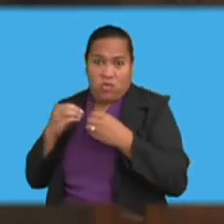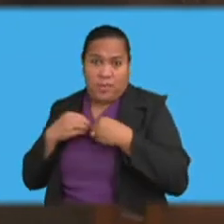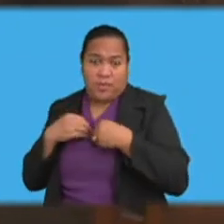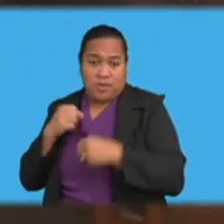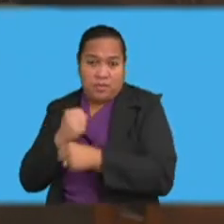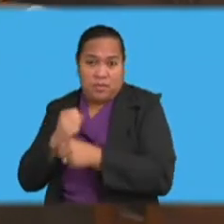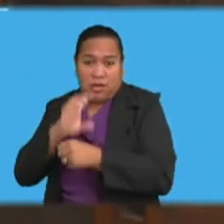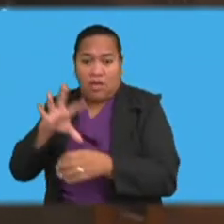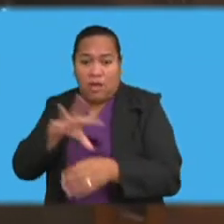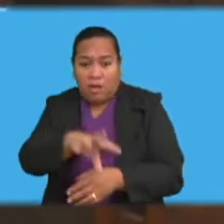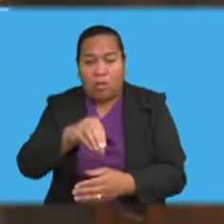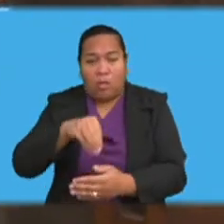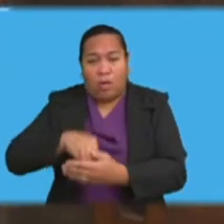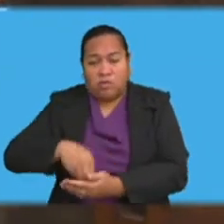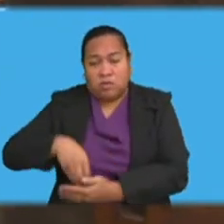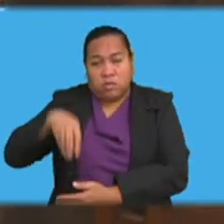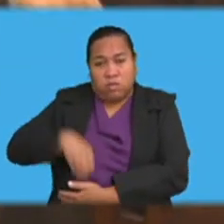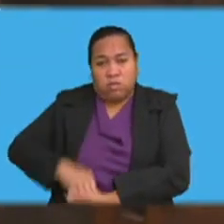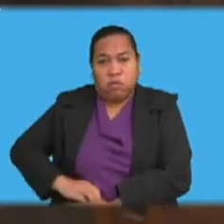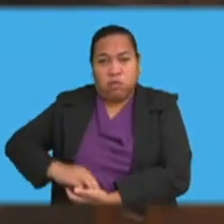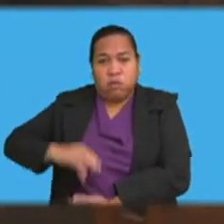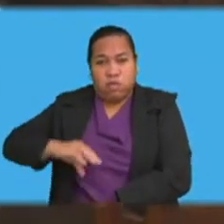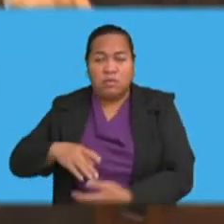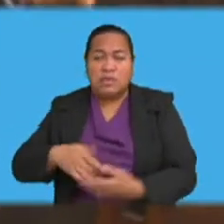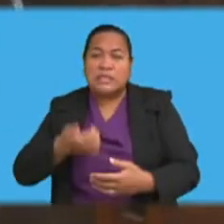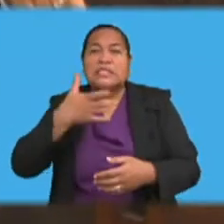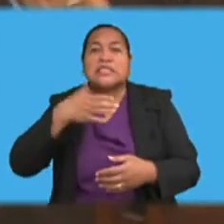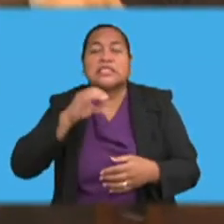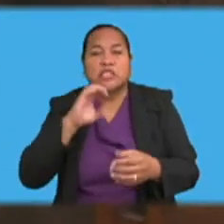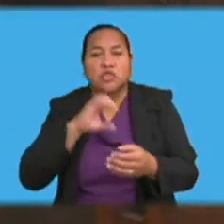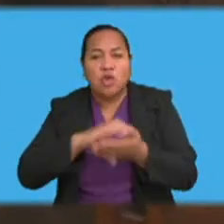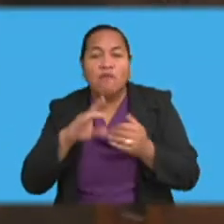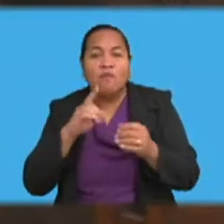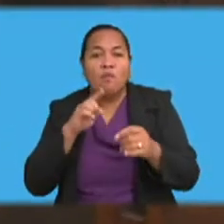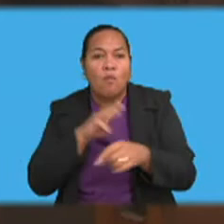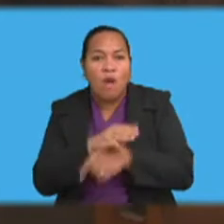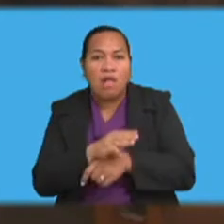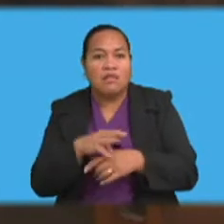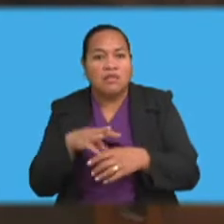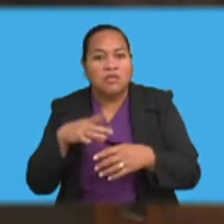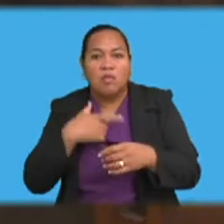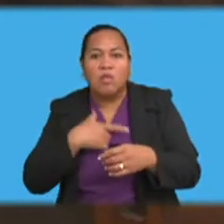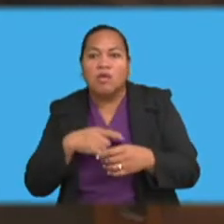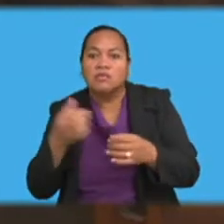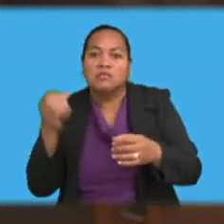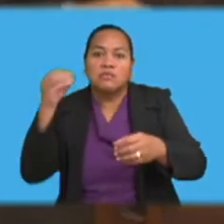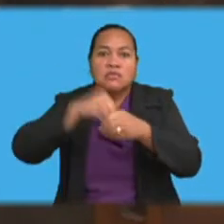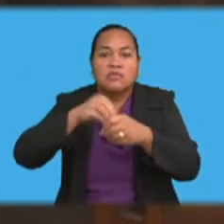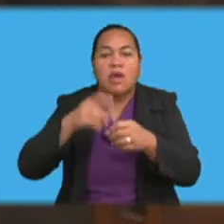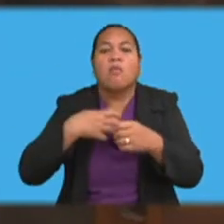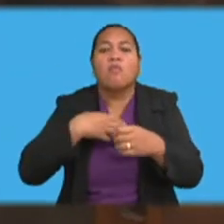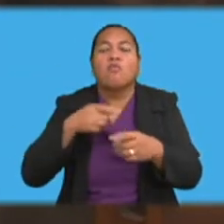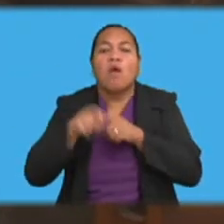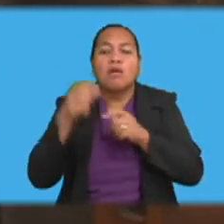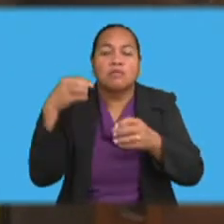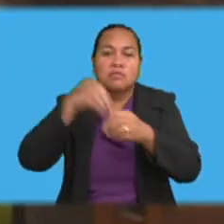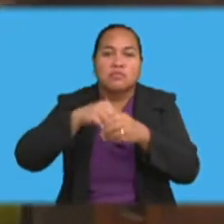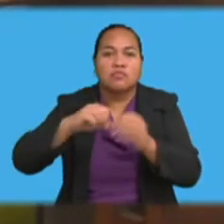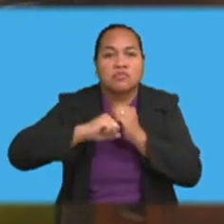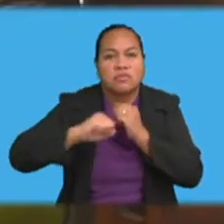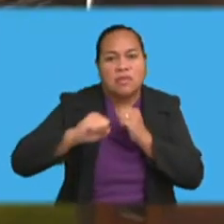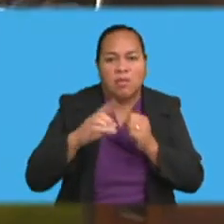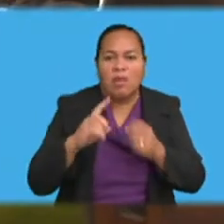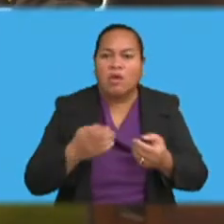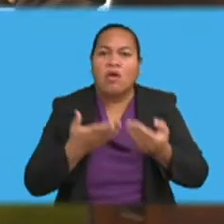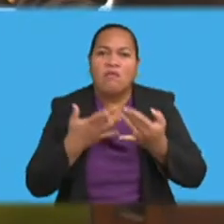deep pockets and resources, getting $50, $60 a month, secured a good portion of the local advertising market through offering very cheap